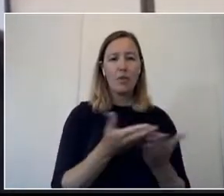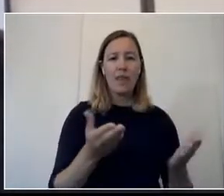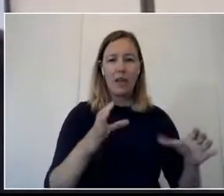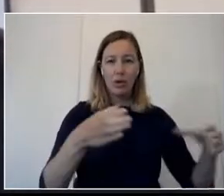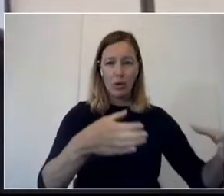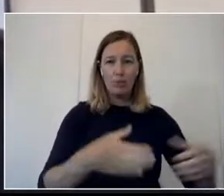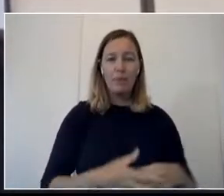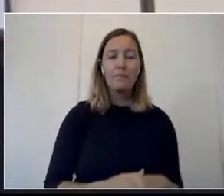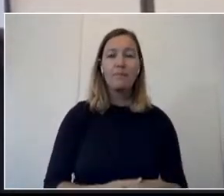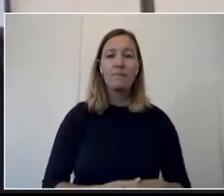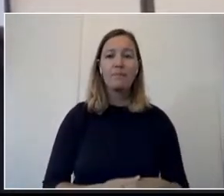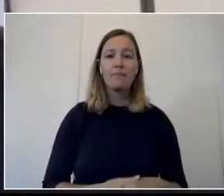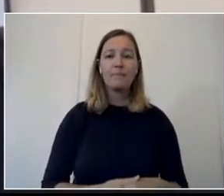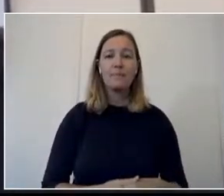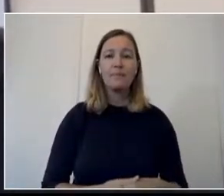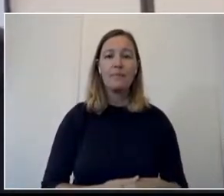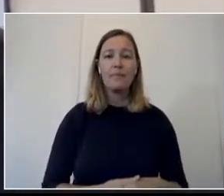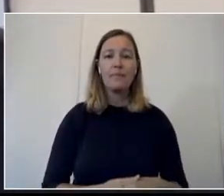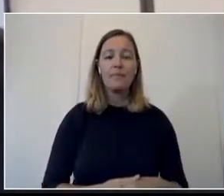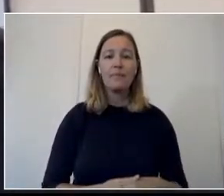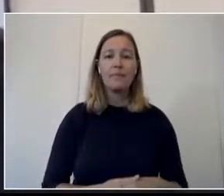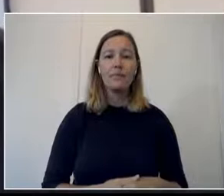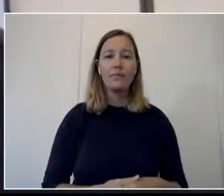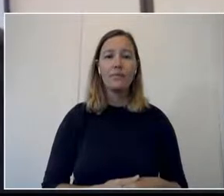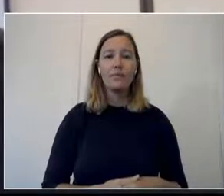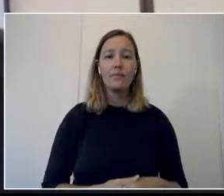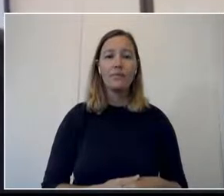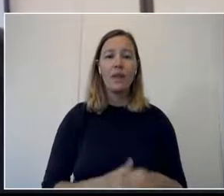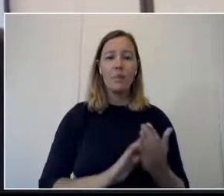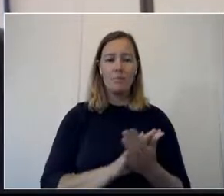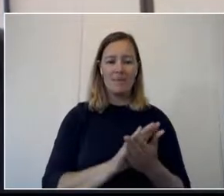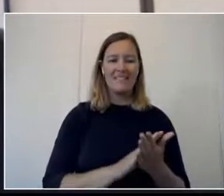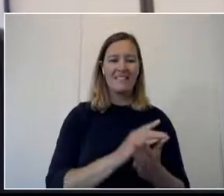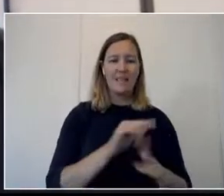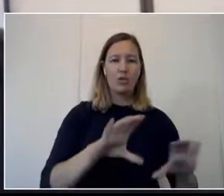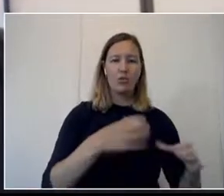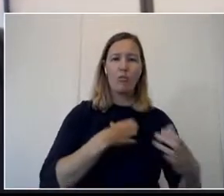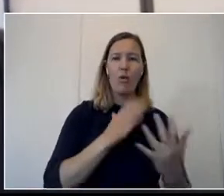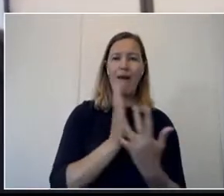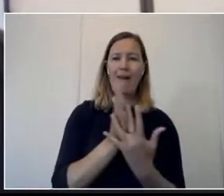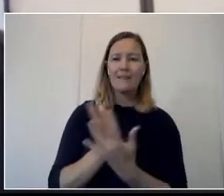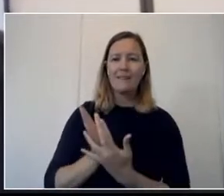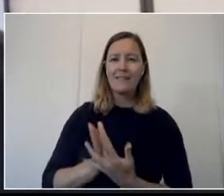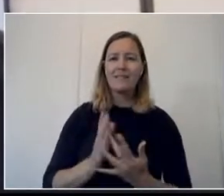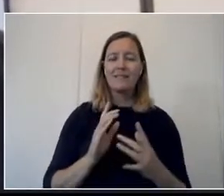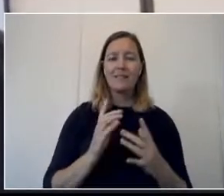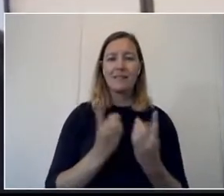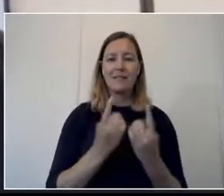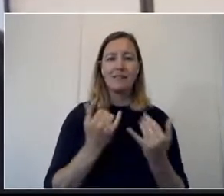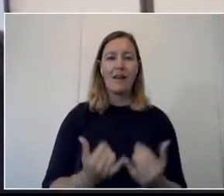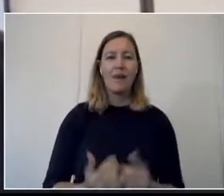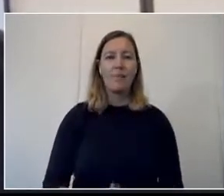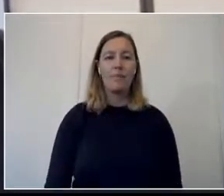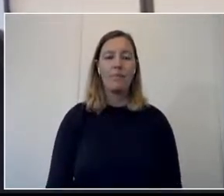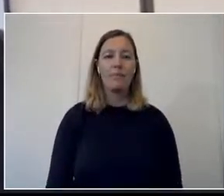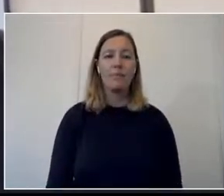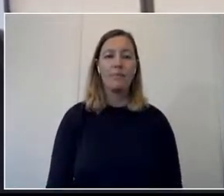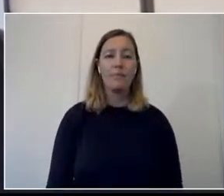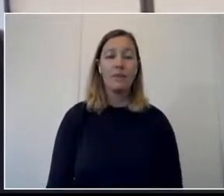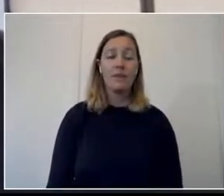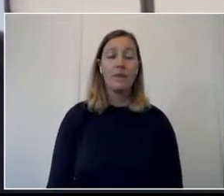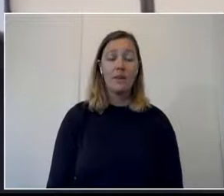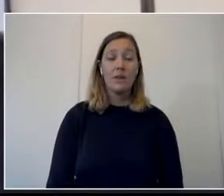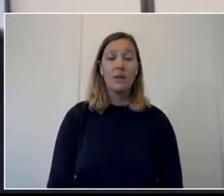and which has just opened access up in all kinds of ways. And I think their biggest fear is that as